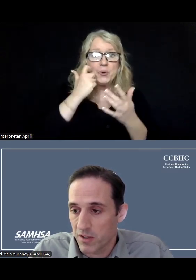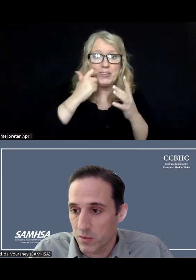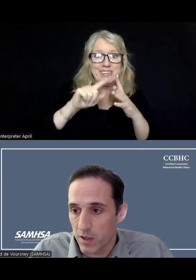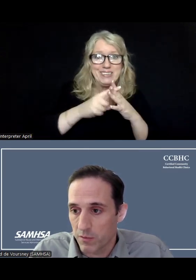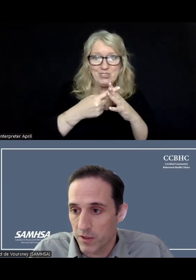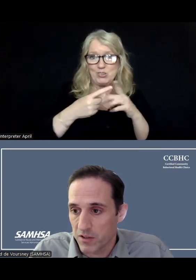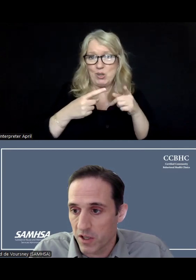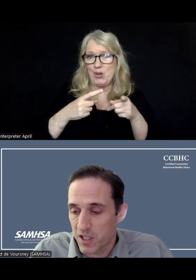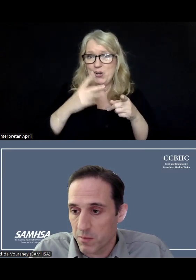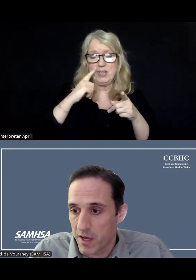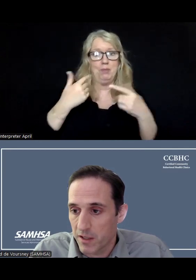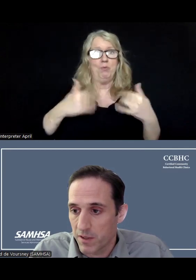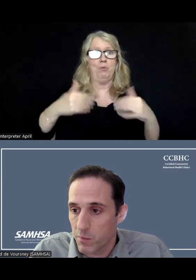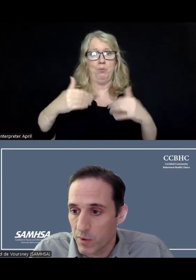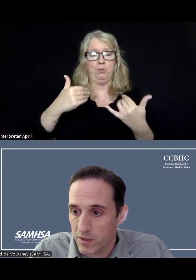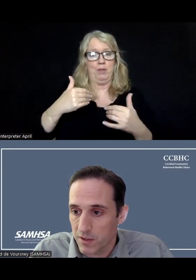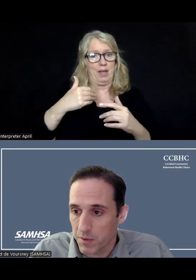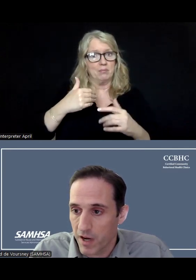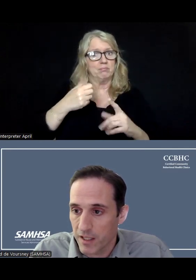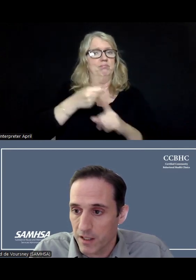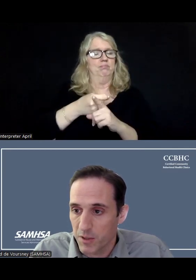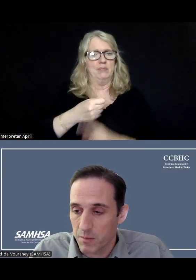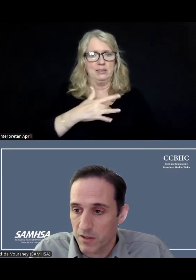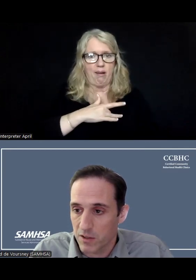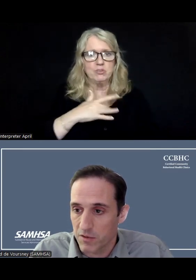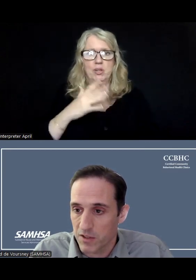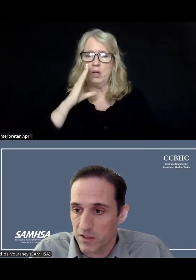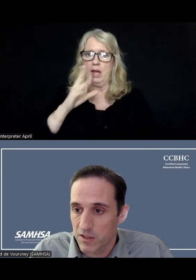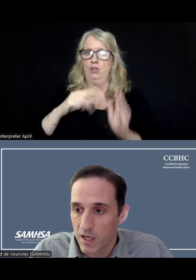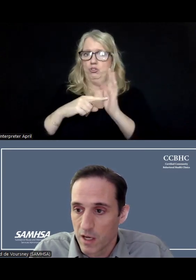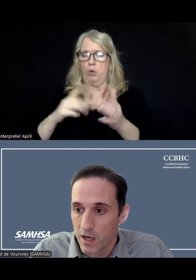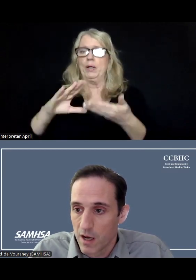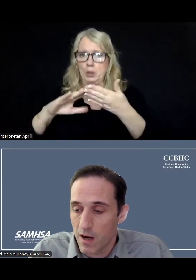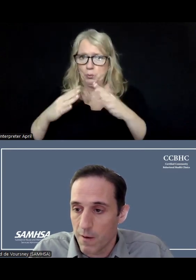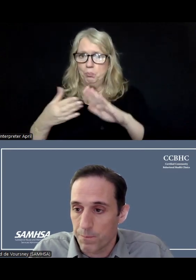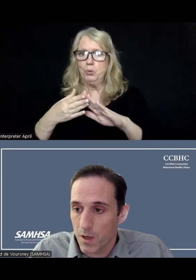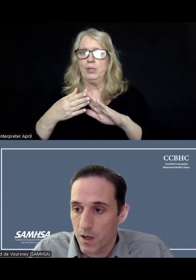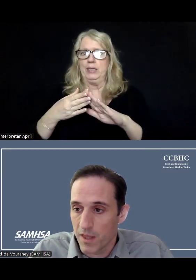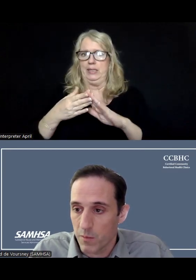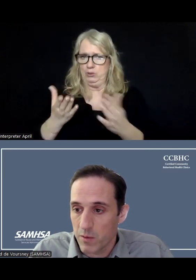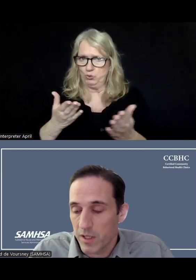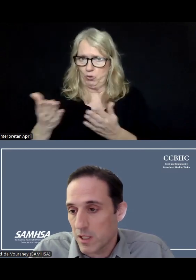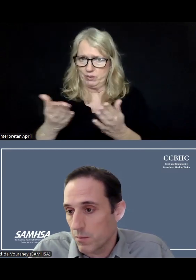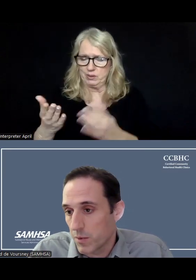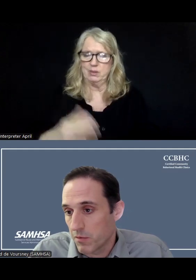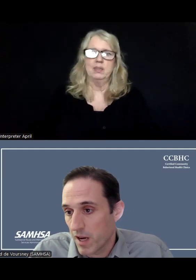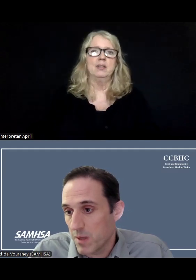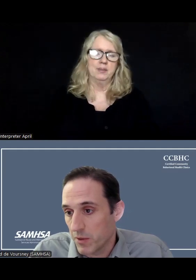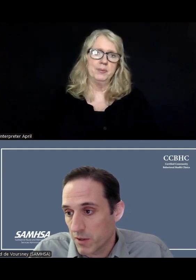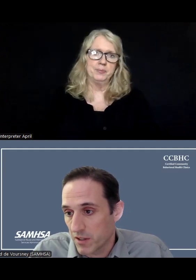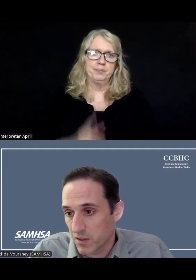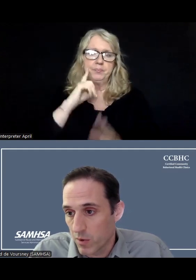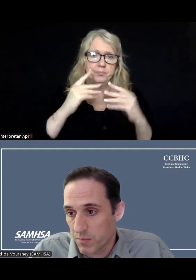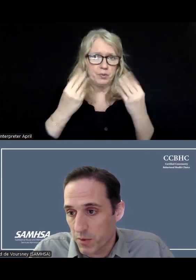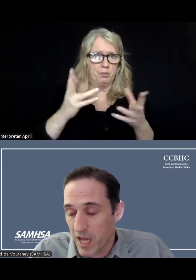we got started at 12 really is a touching reminder of the importance of providing community-based services. That we really need to provide